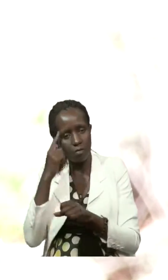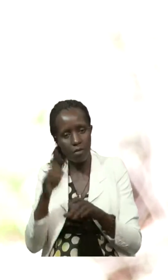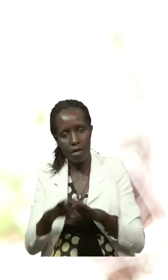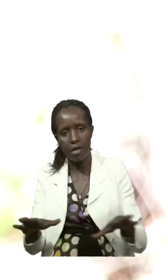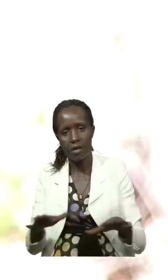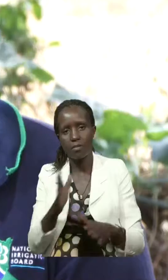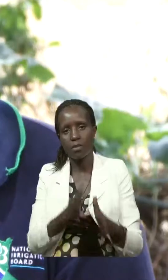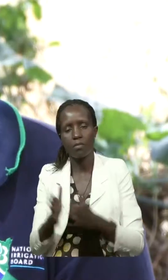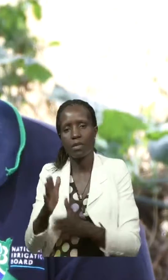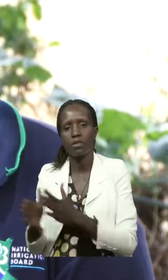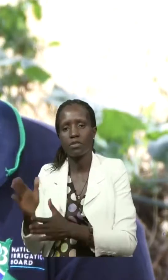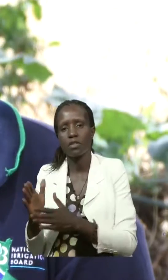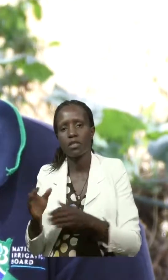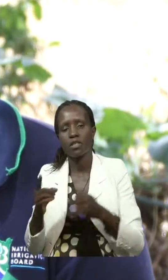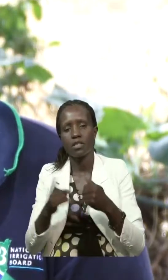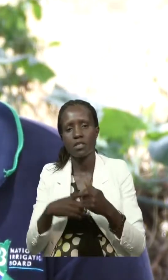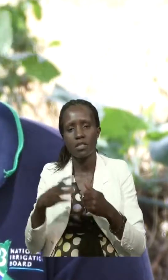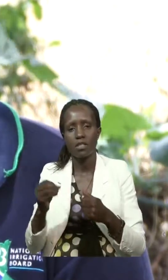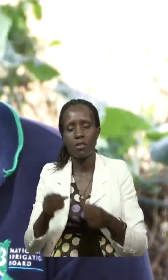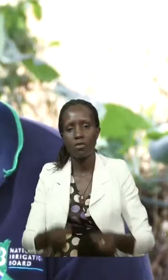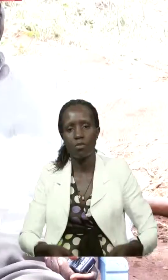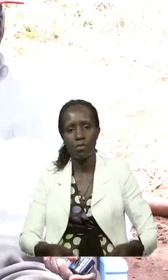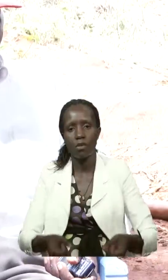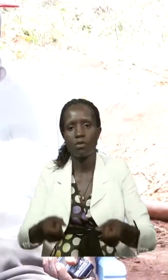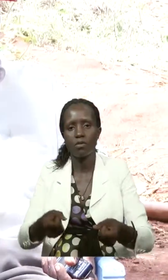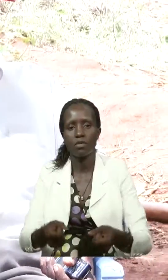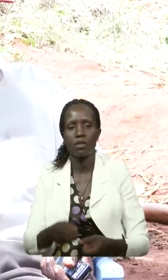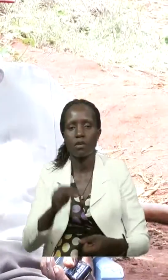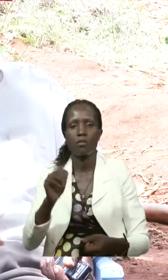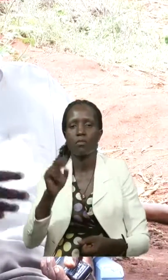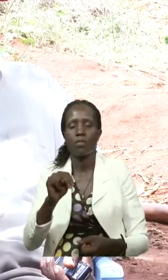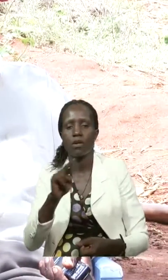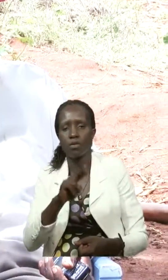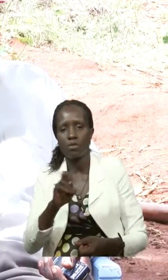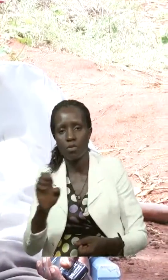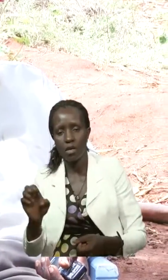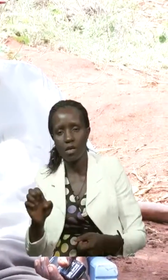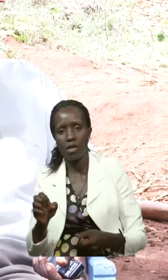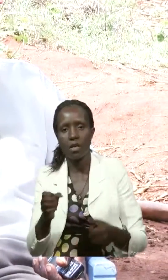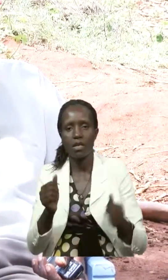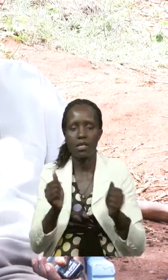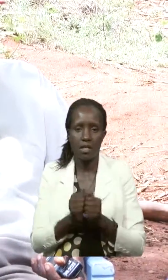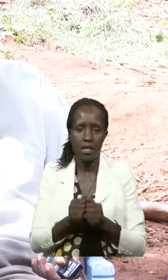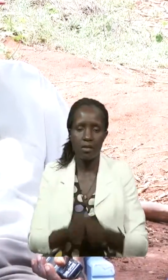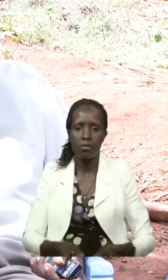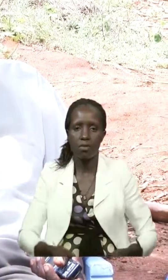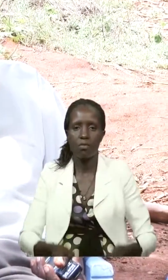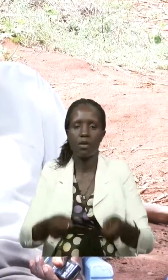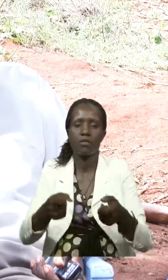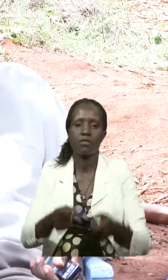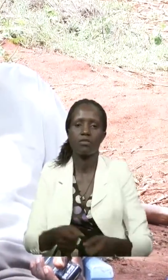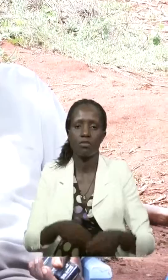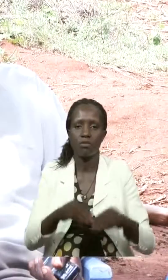land preparation, 60 wheelbarrows of manure, 10 wheelbarrows of sand, 10